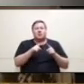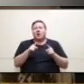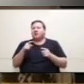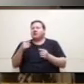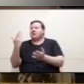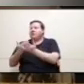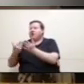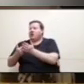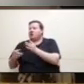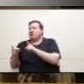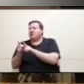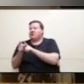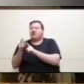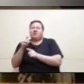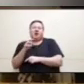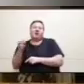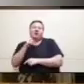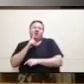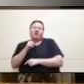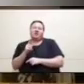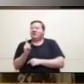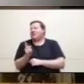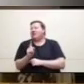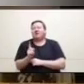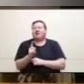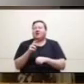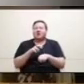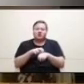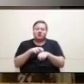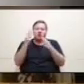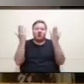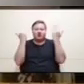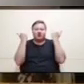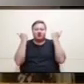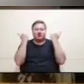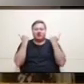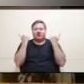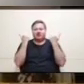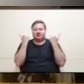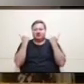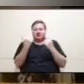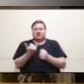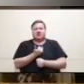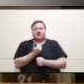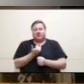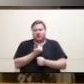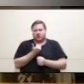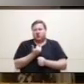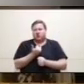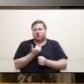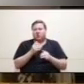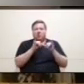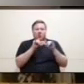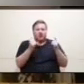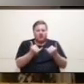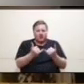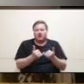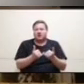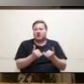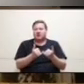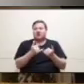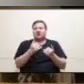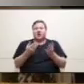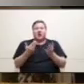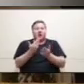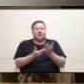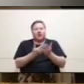So there is no way we could not anticipate that the individual who would have applied for a particular